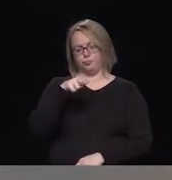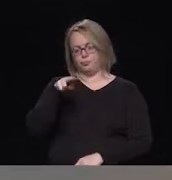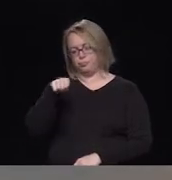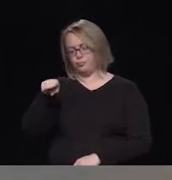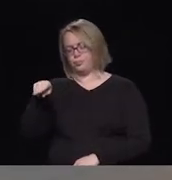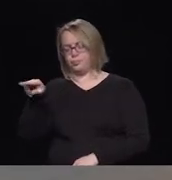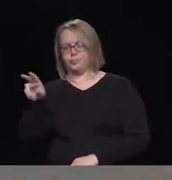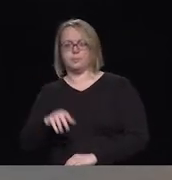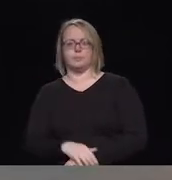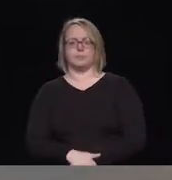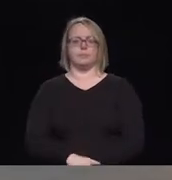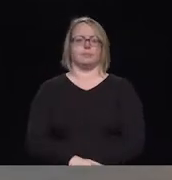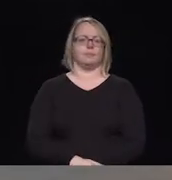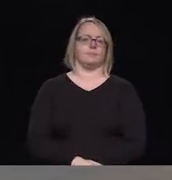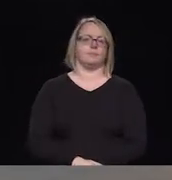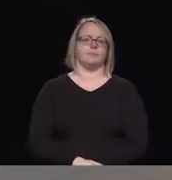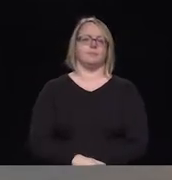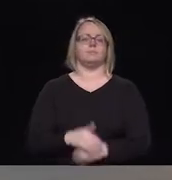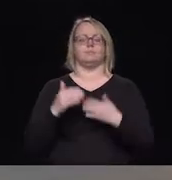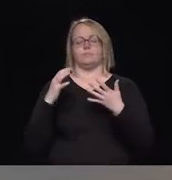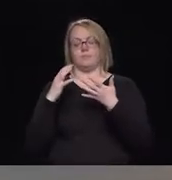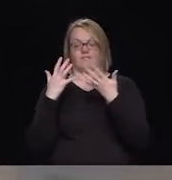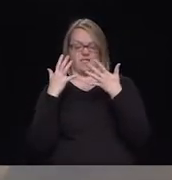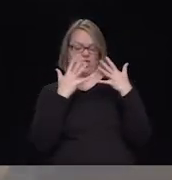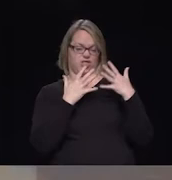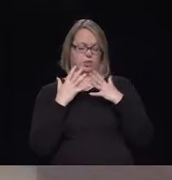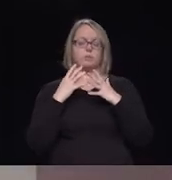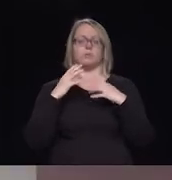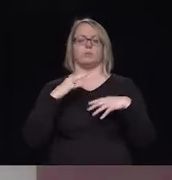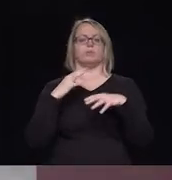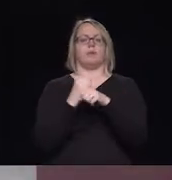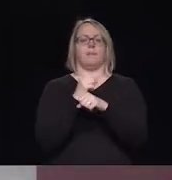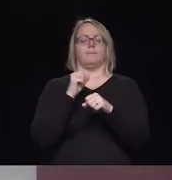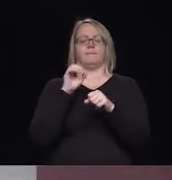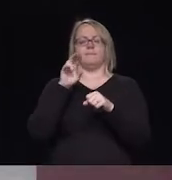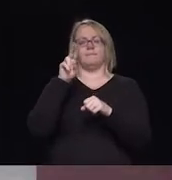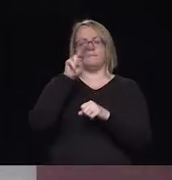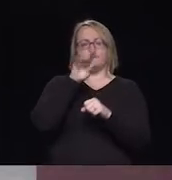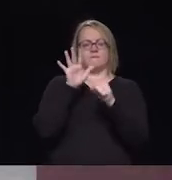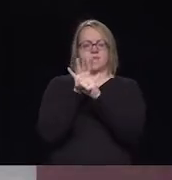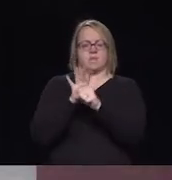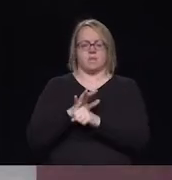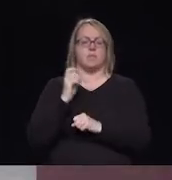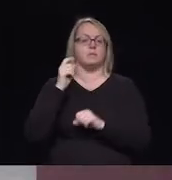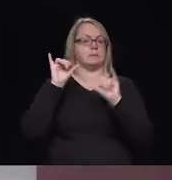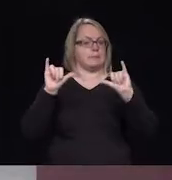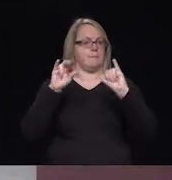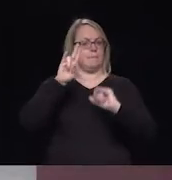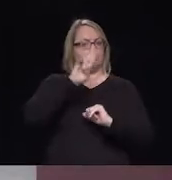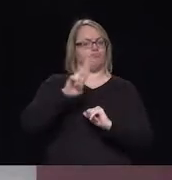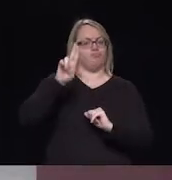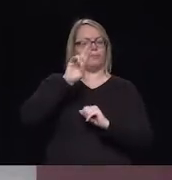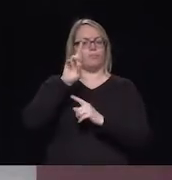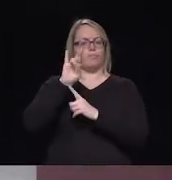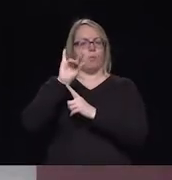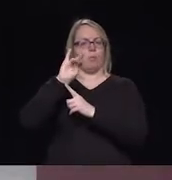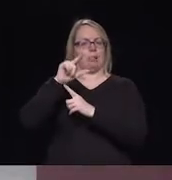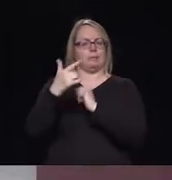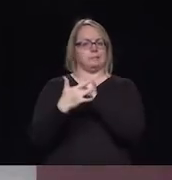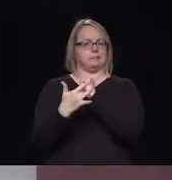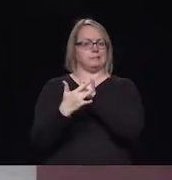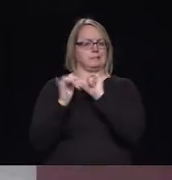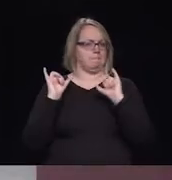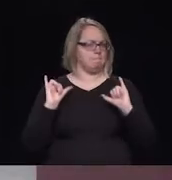go ahead and fill it in with white. When you fill it in, use that rolling, curving, curving